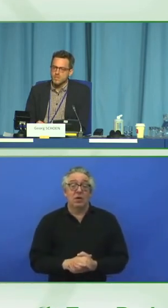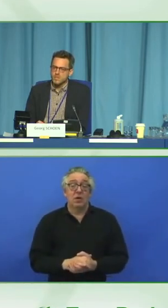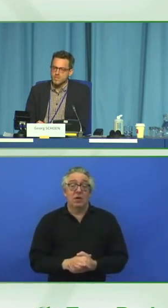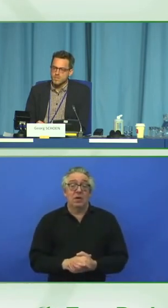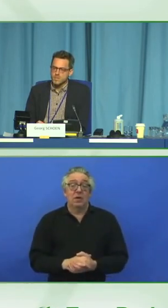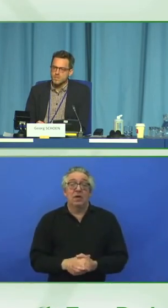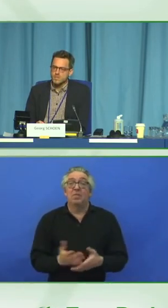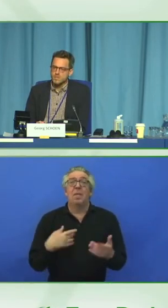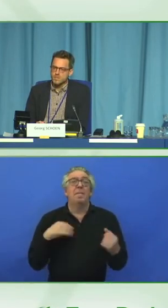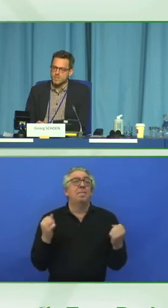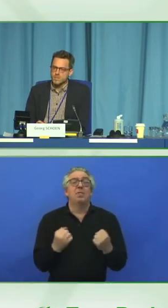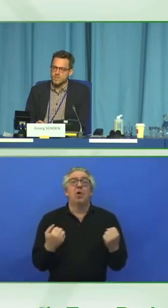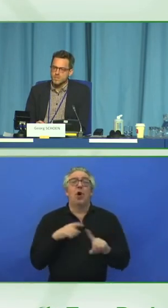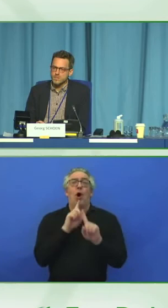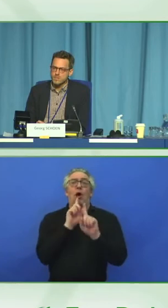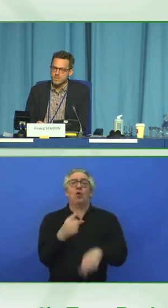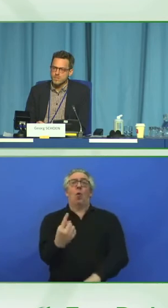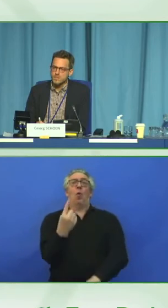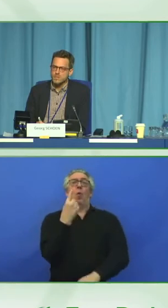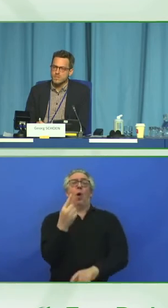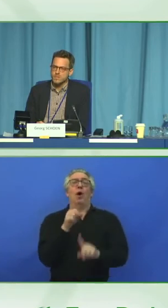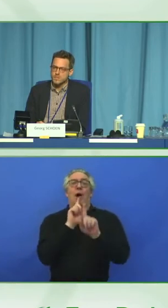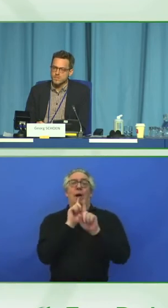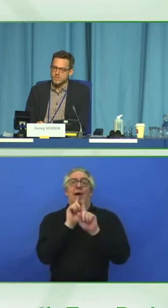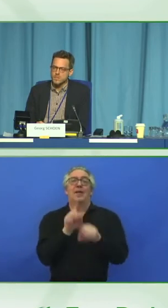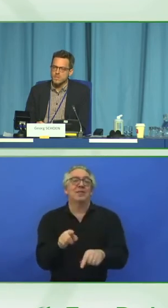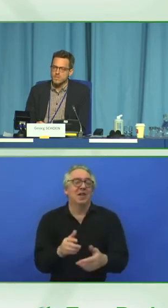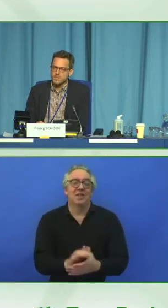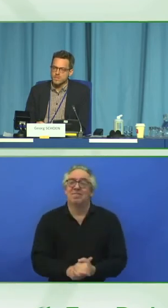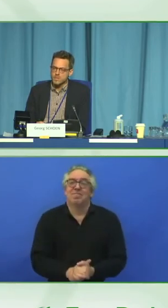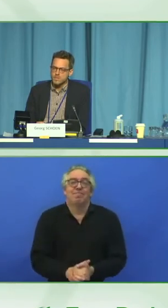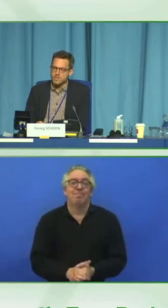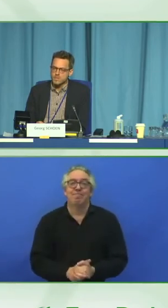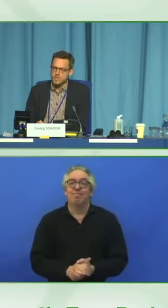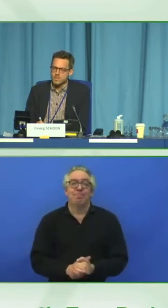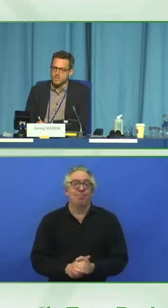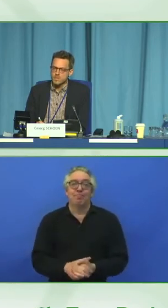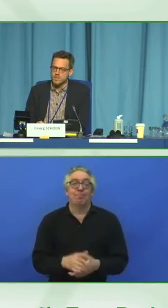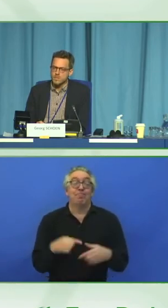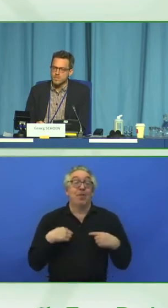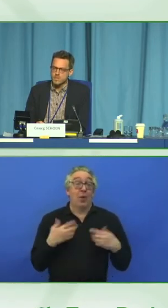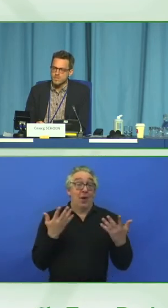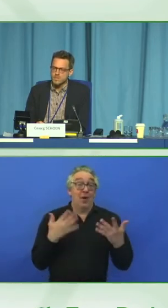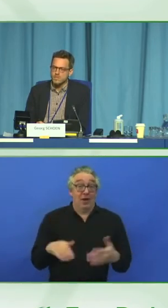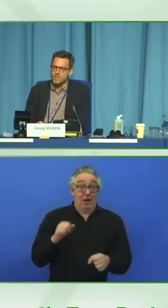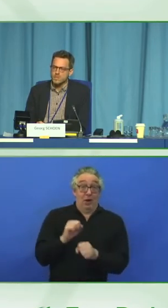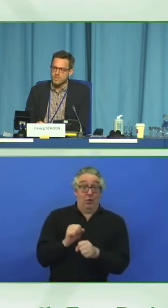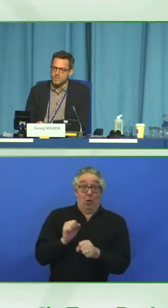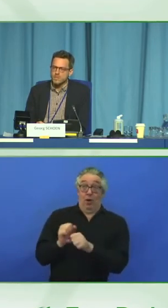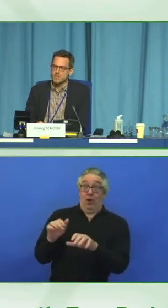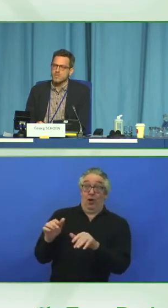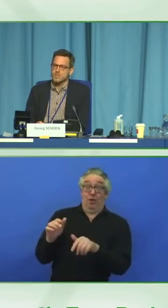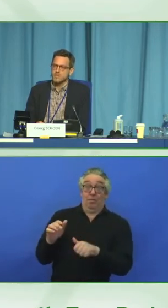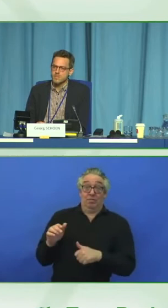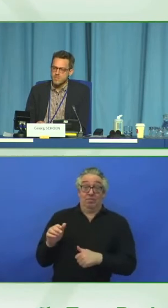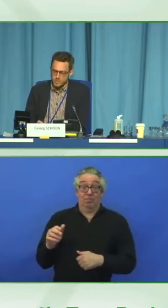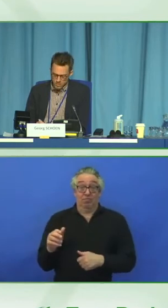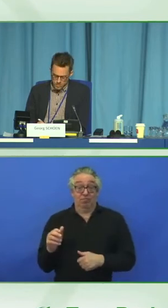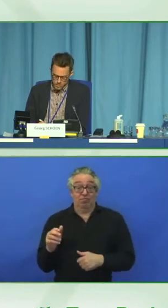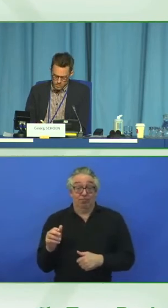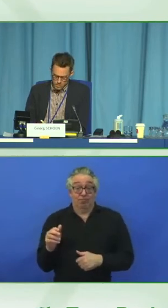ecosystem around this, a bunch of mentors. We've worked with the government to create labs, which our startups